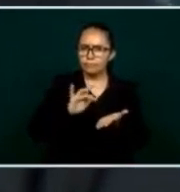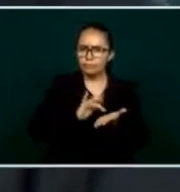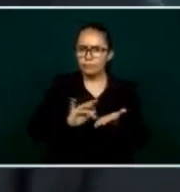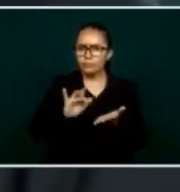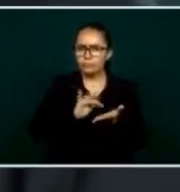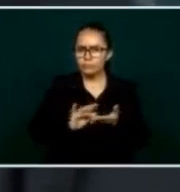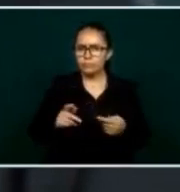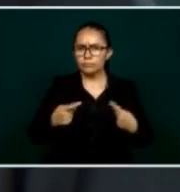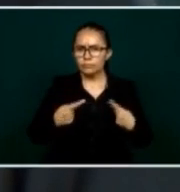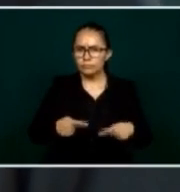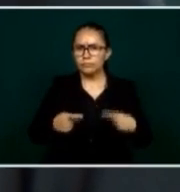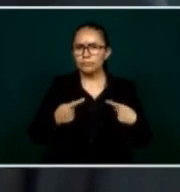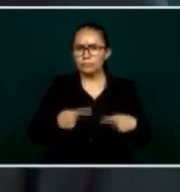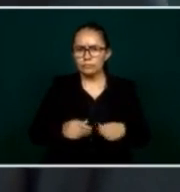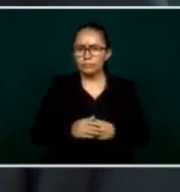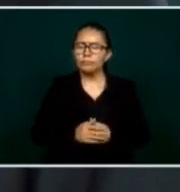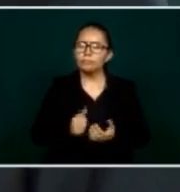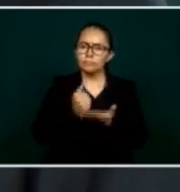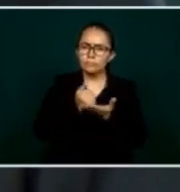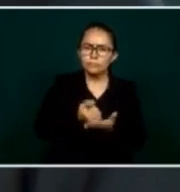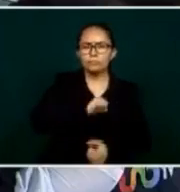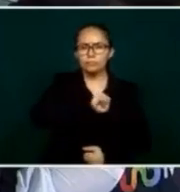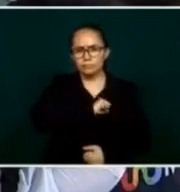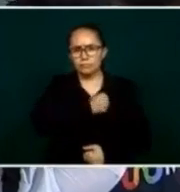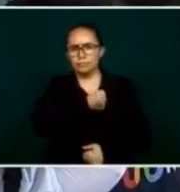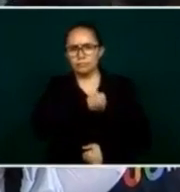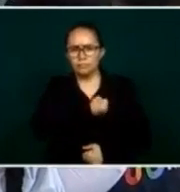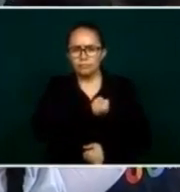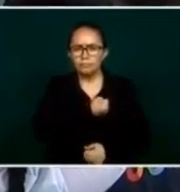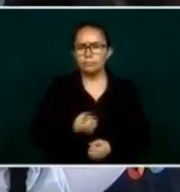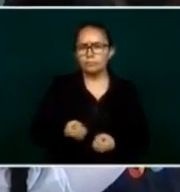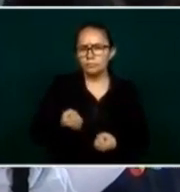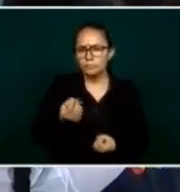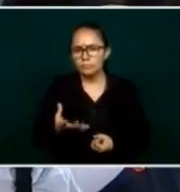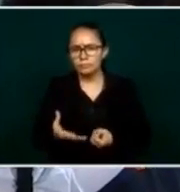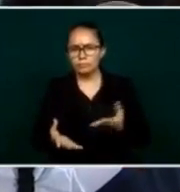to better the whole health system, public health system,